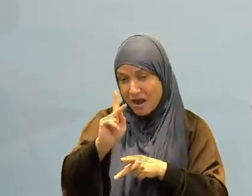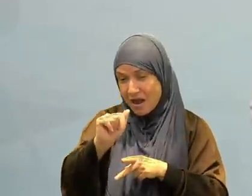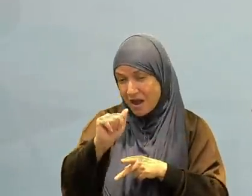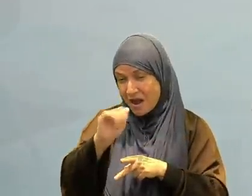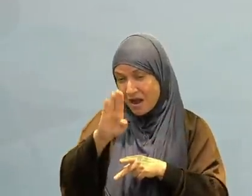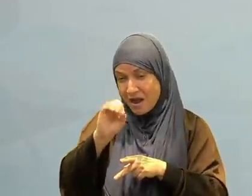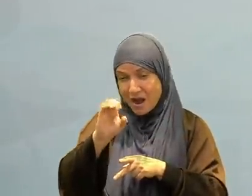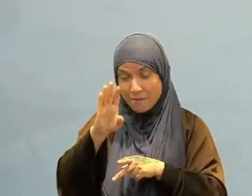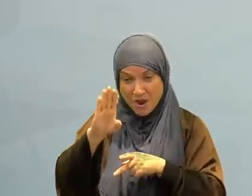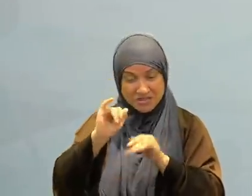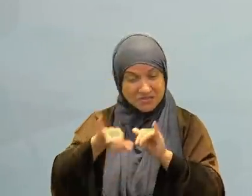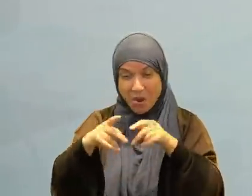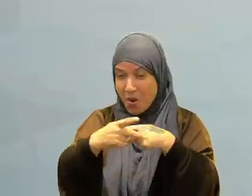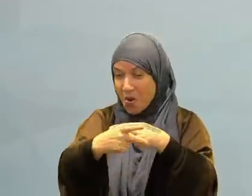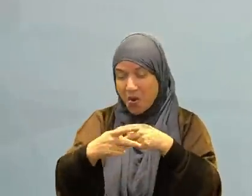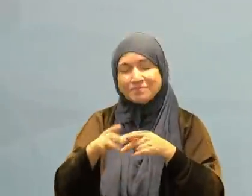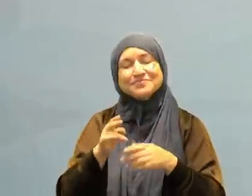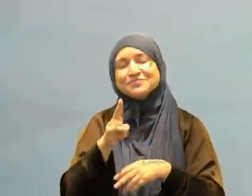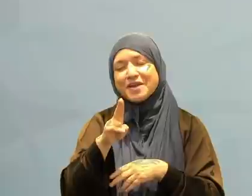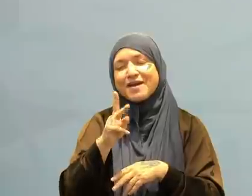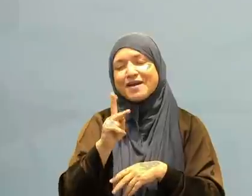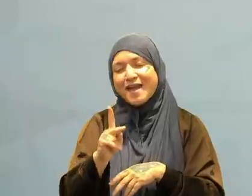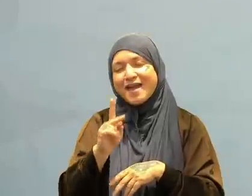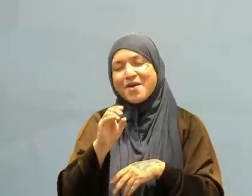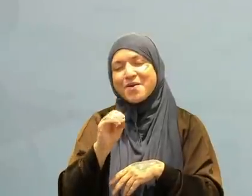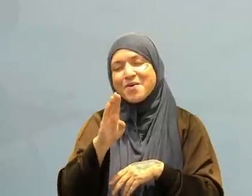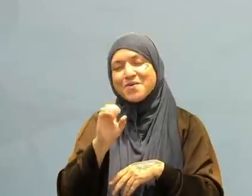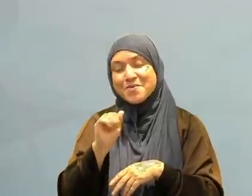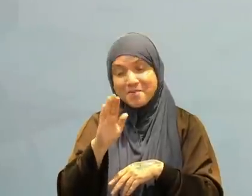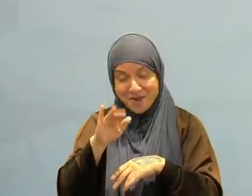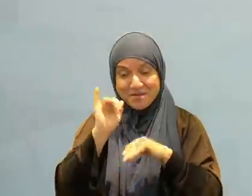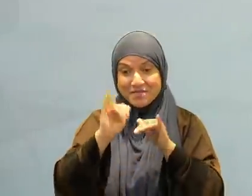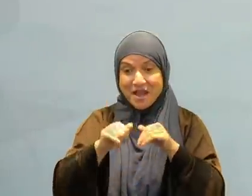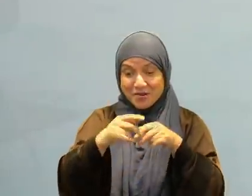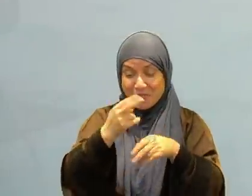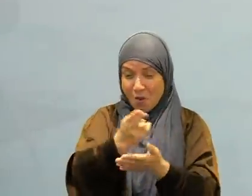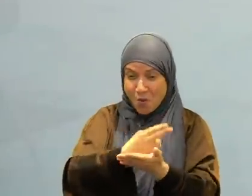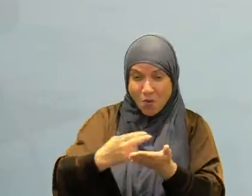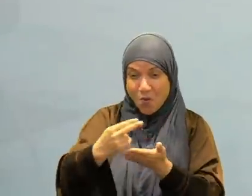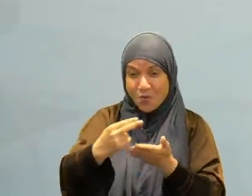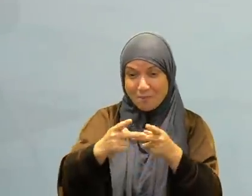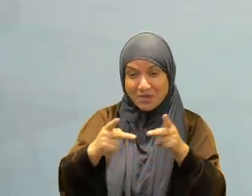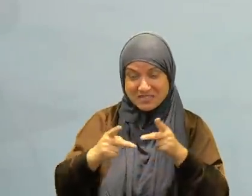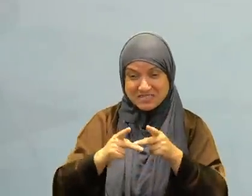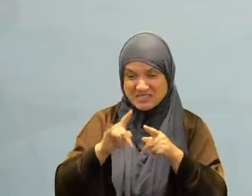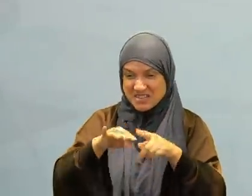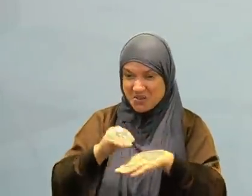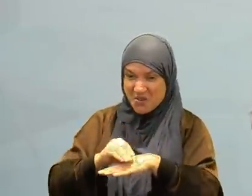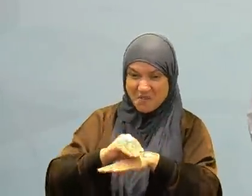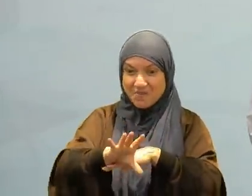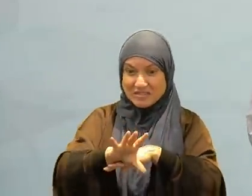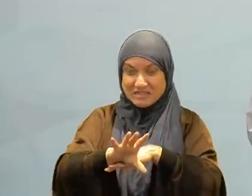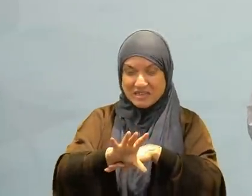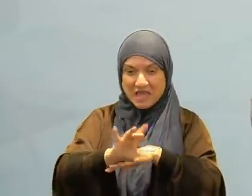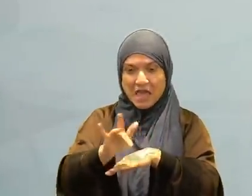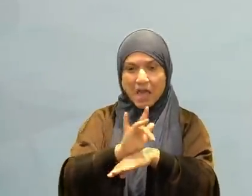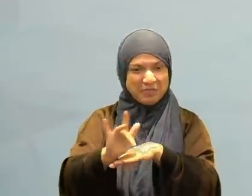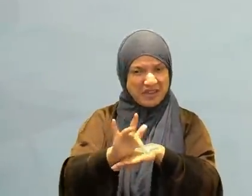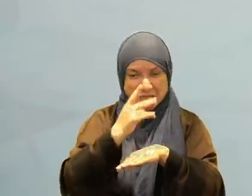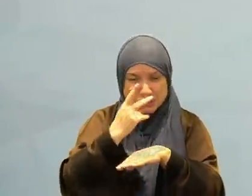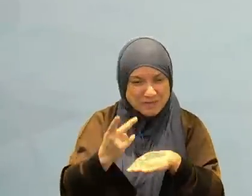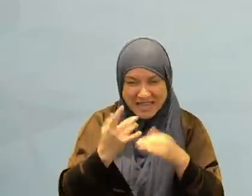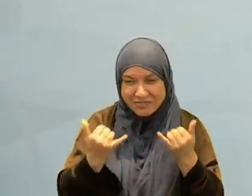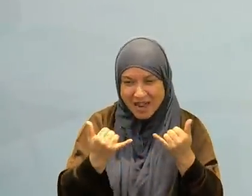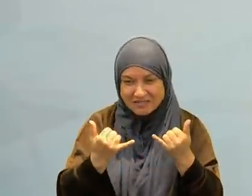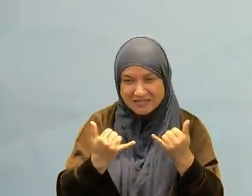place? And I thought to myself, which scene is actually more problematic to the Muslim's heart? Which scene should be more problematic? And by the way, I'm